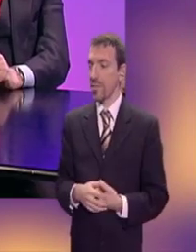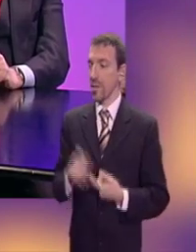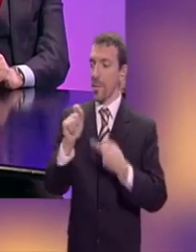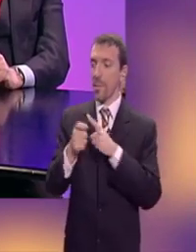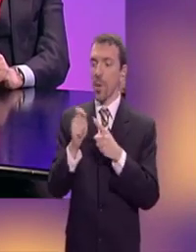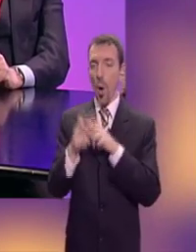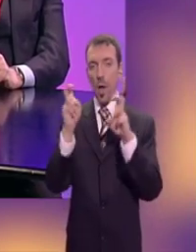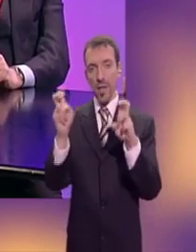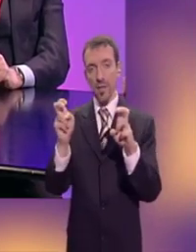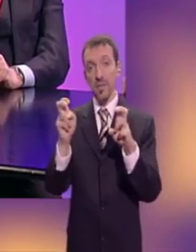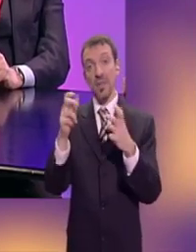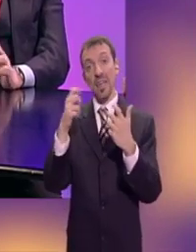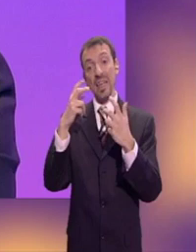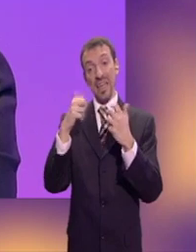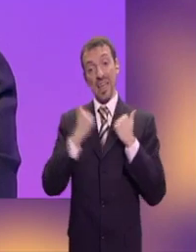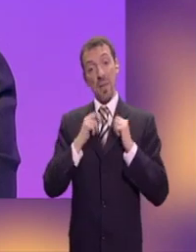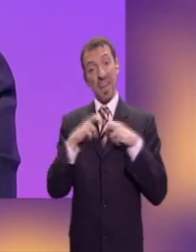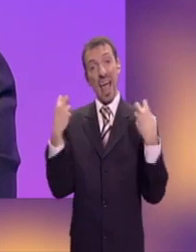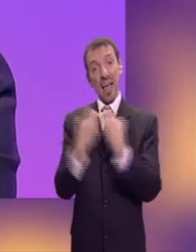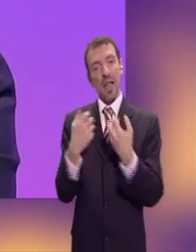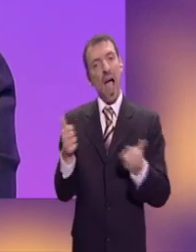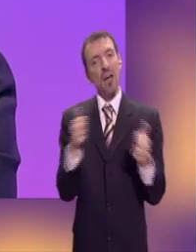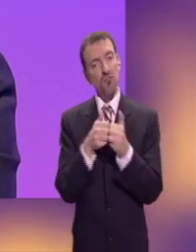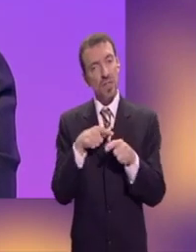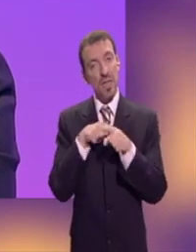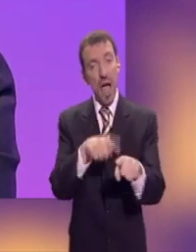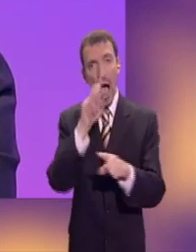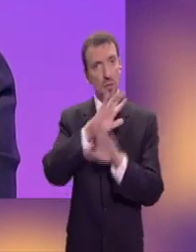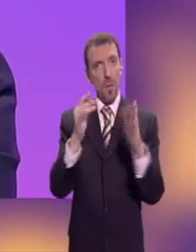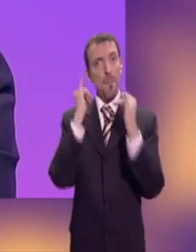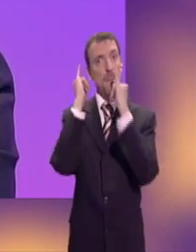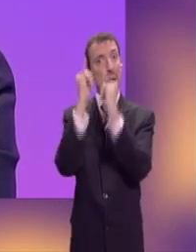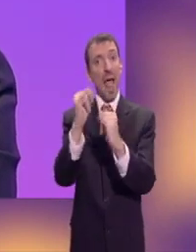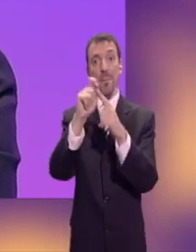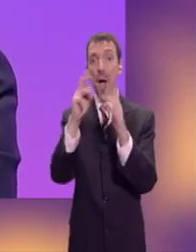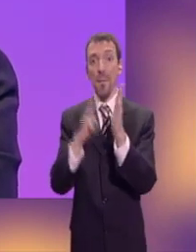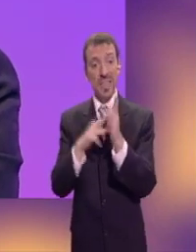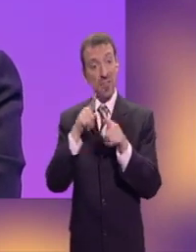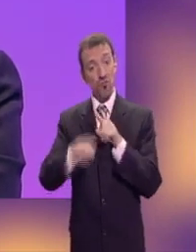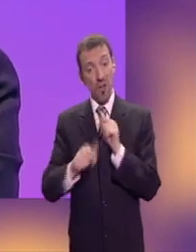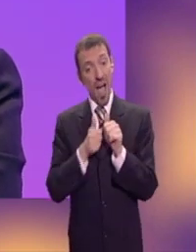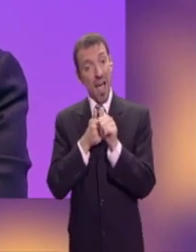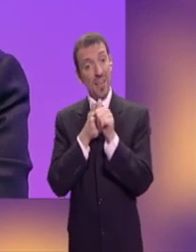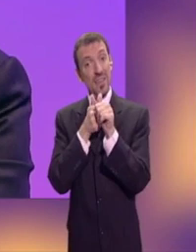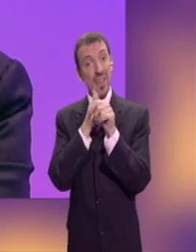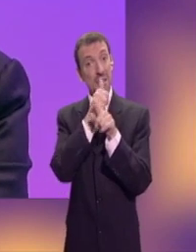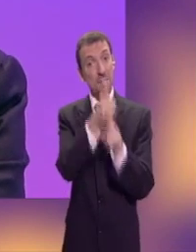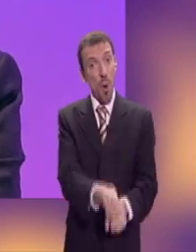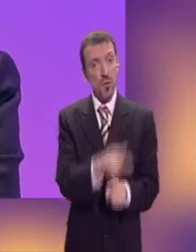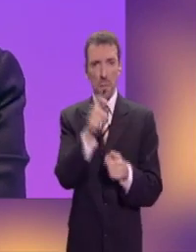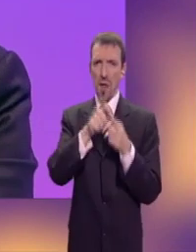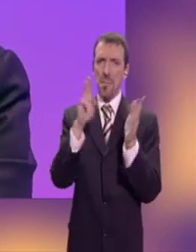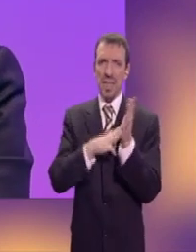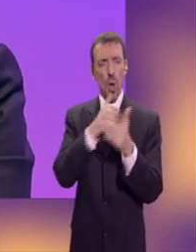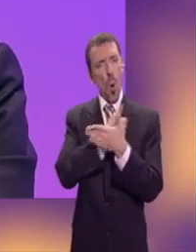is the phrase, the cabinet went along with it. In a strange way, I don't blame the Prime Minister for trying to impose his will on the party. That's what Prime Ministers have always